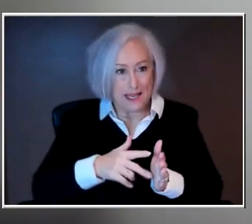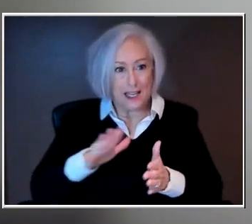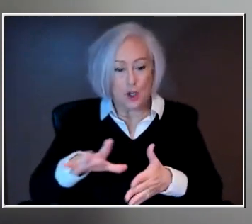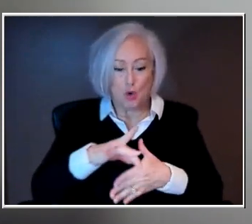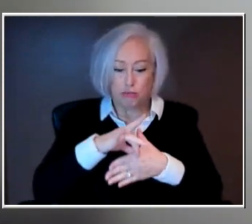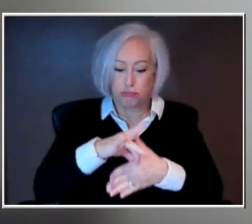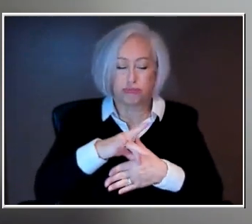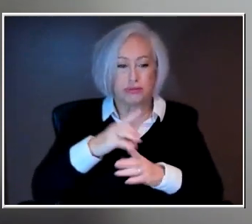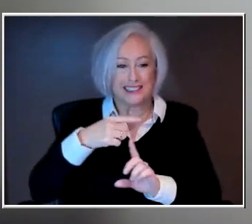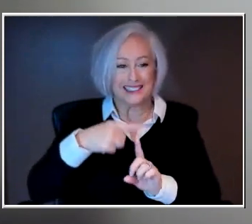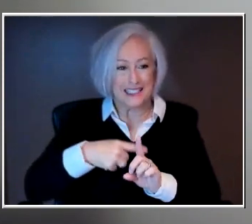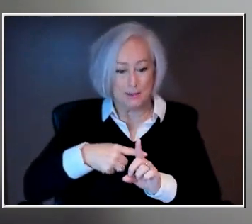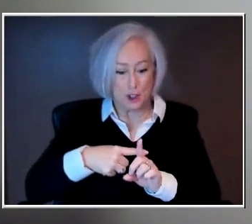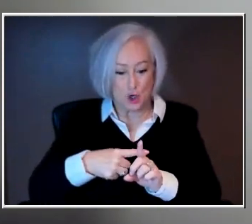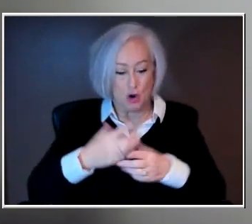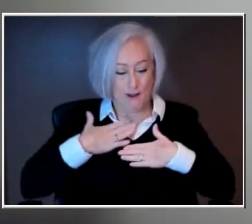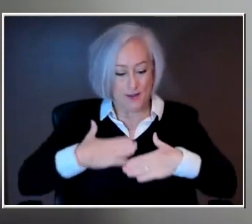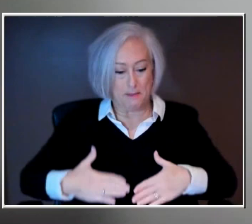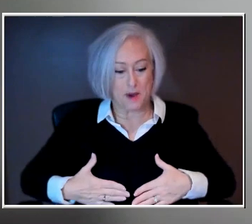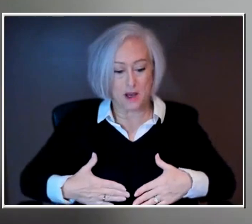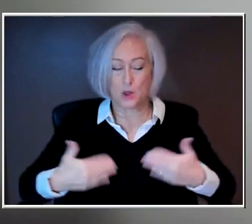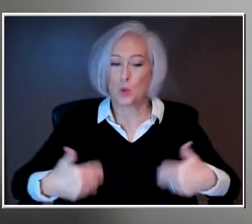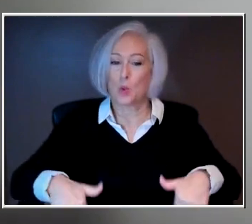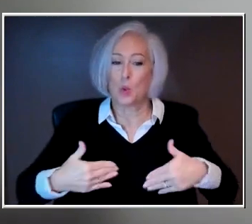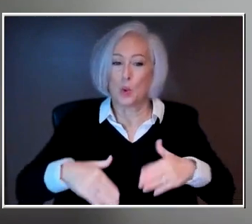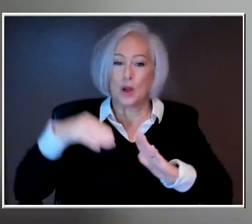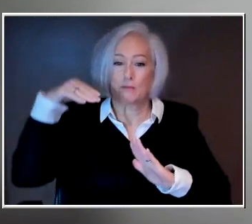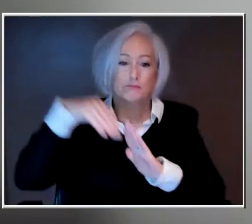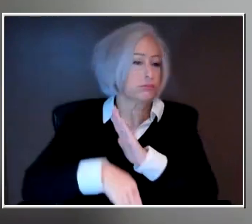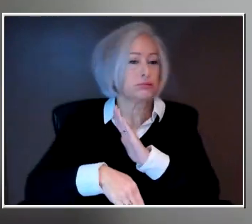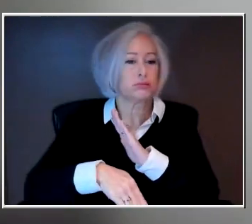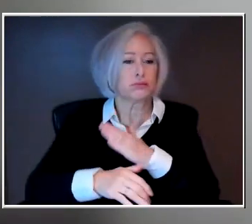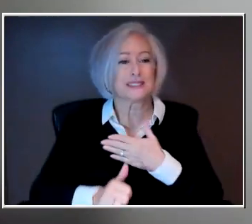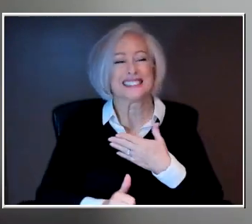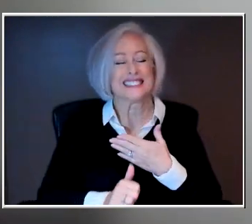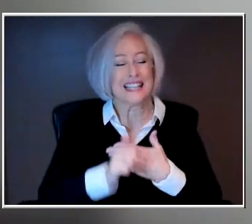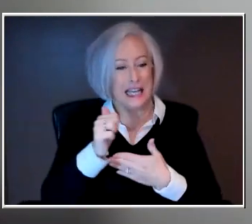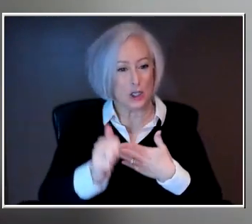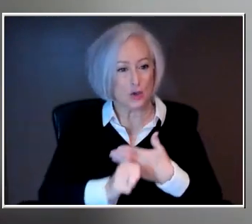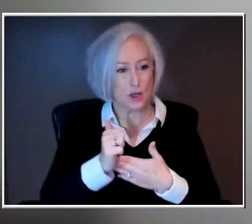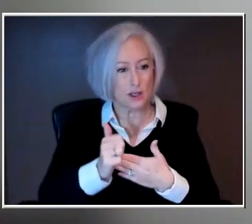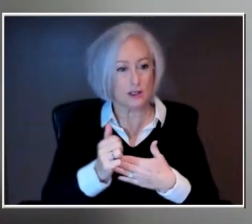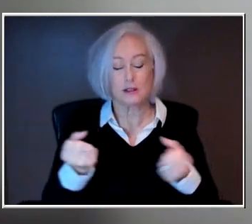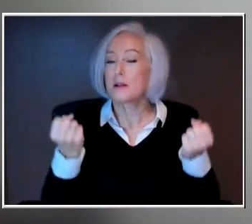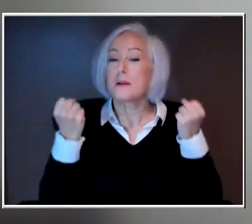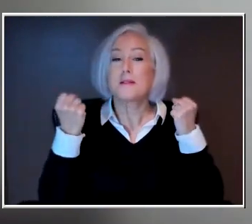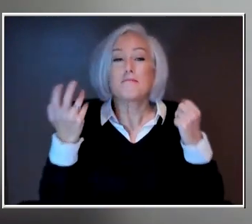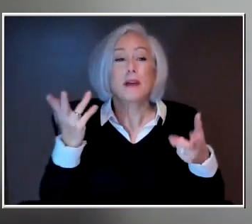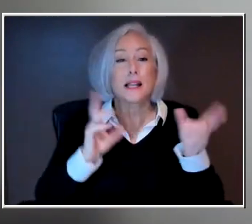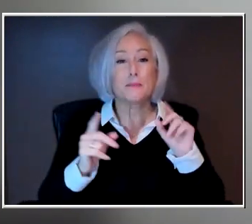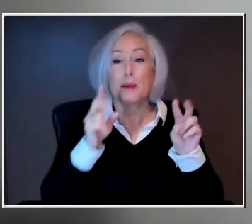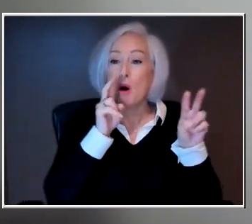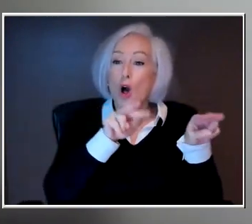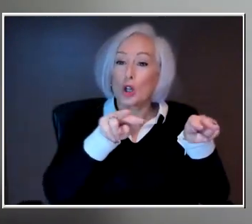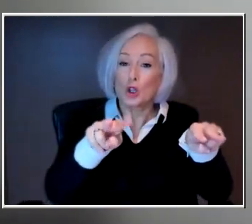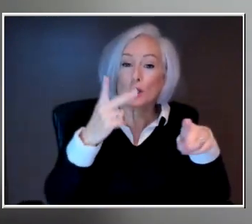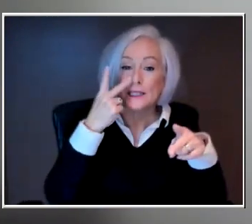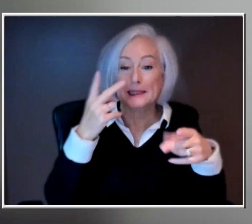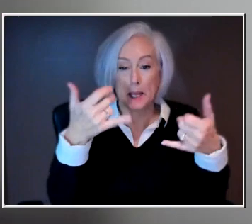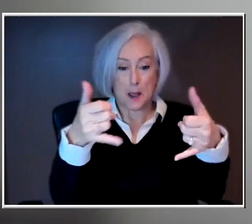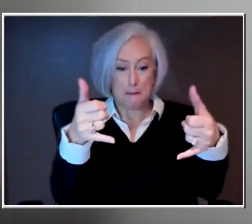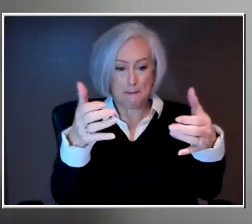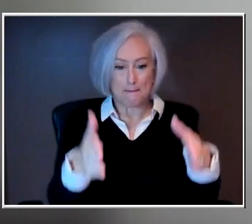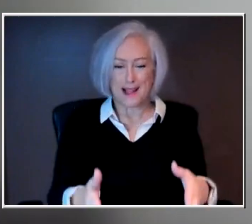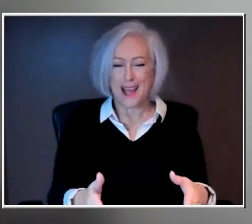dangerous. They see these players out there just wearing their normal uniforms, and they think, "I